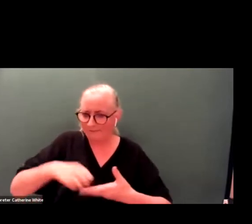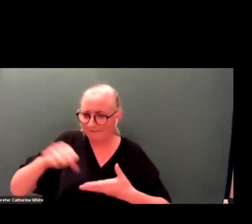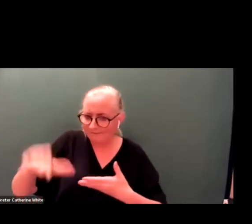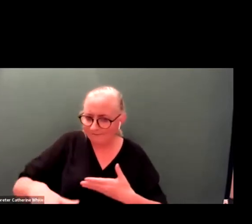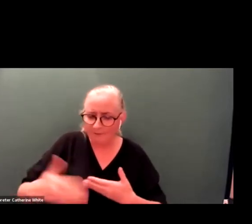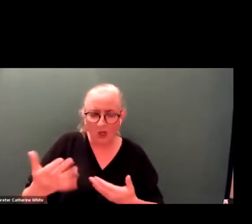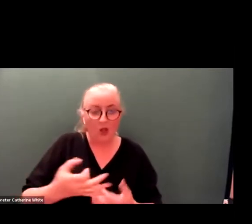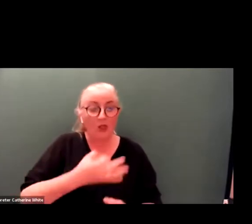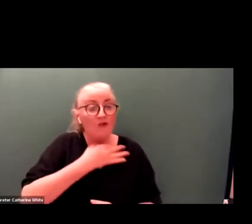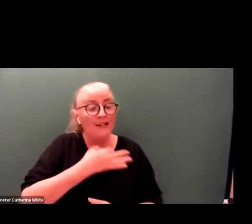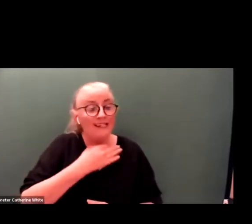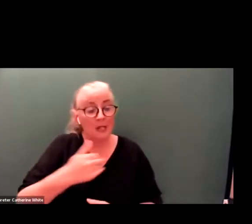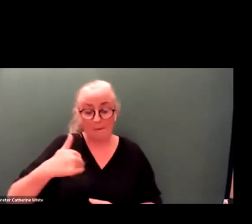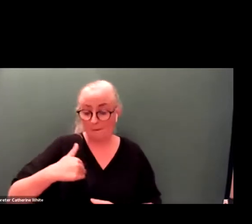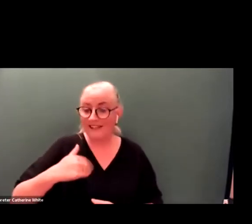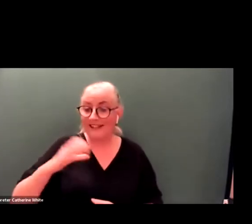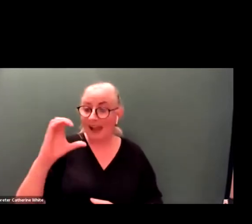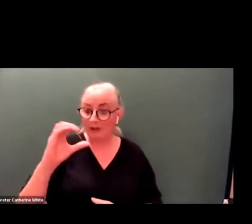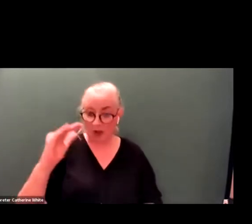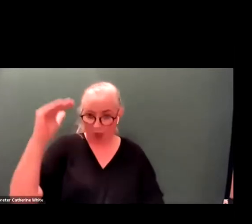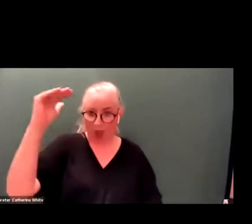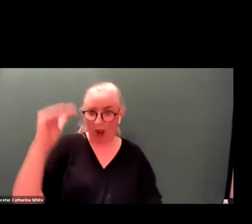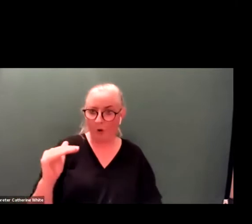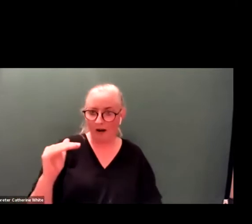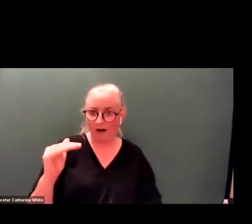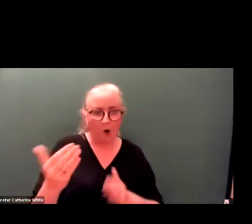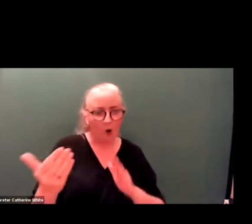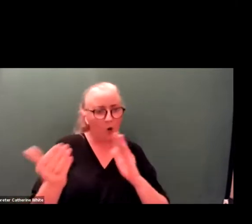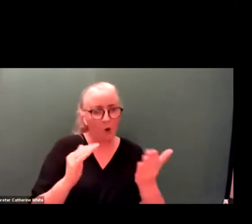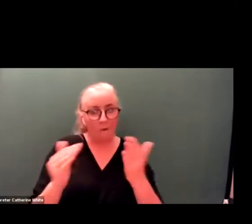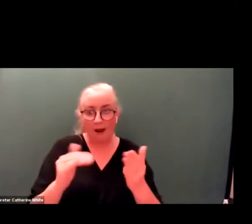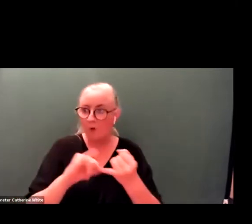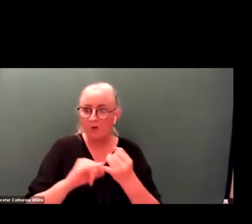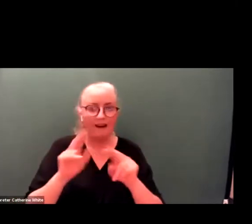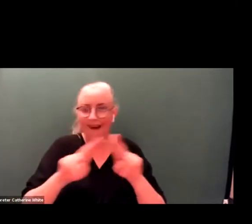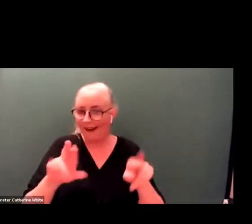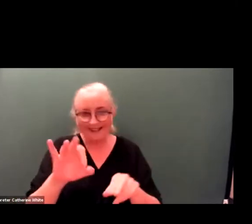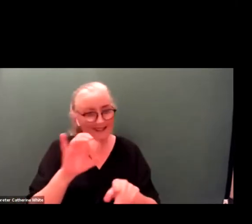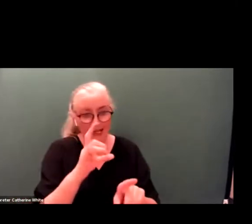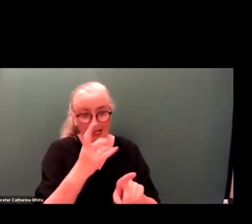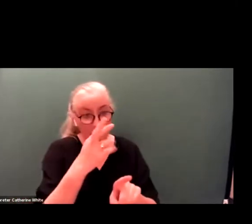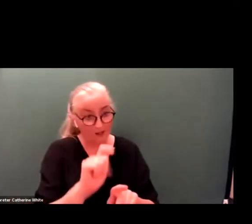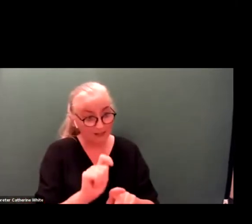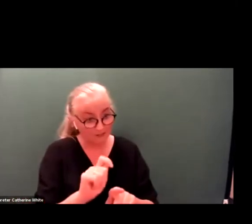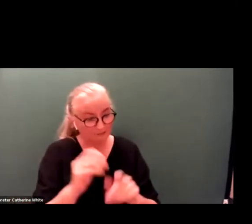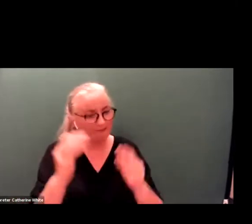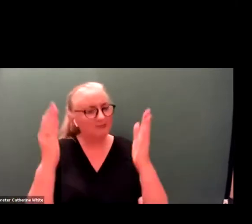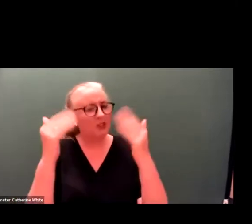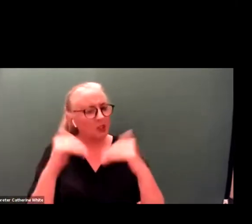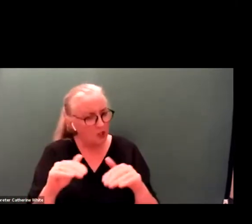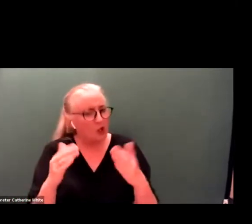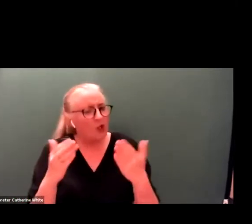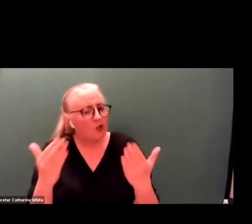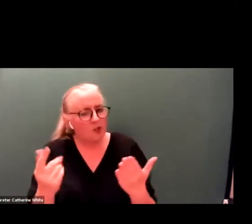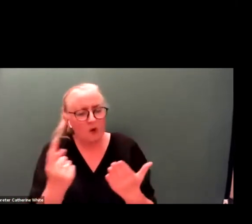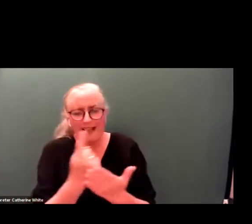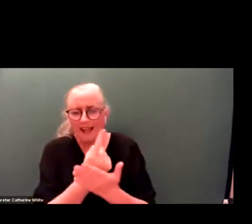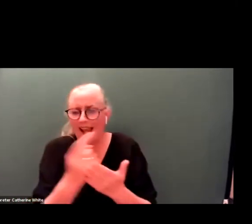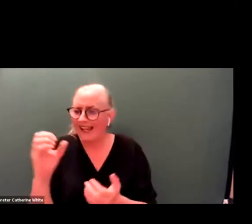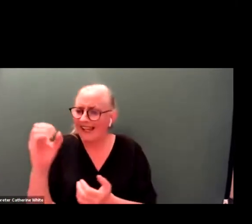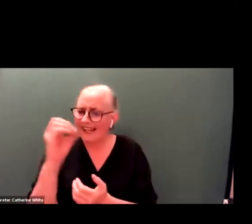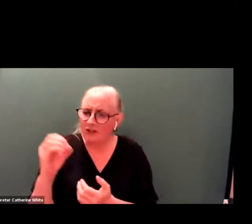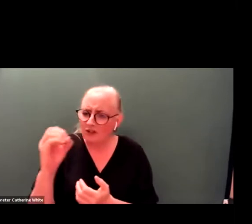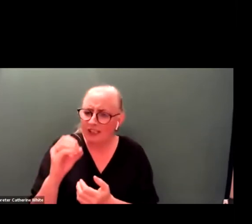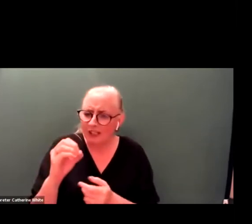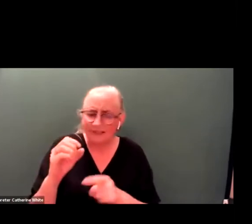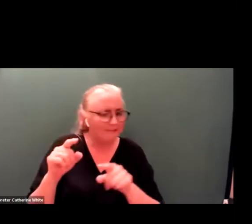breast cancer was actually found to be lower in those women than women not taking HRT. So it's generally considered that estrogen is not a